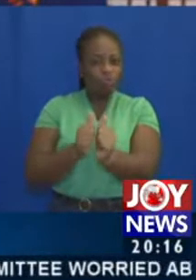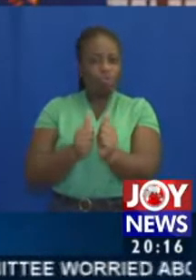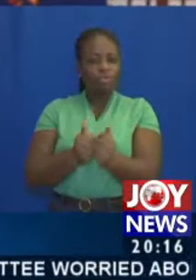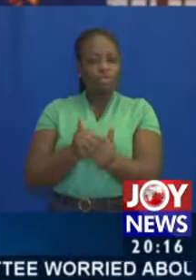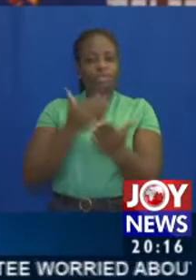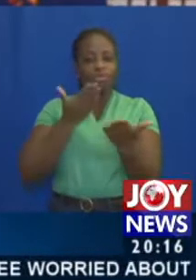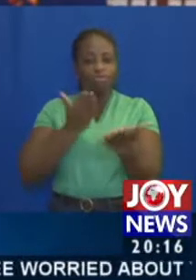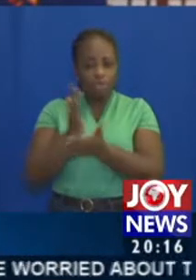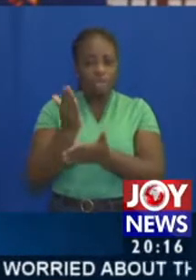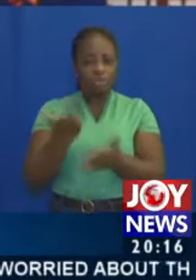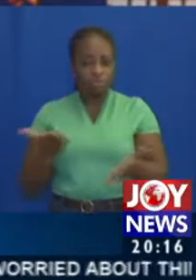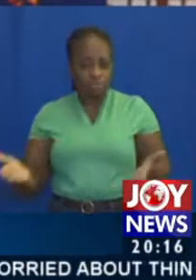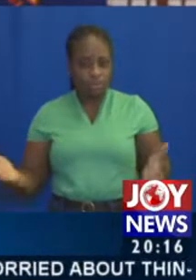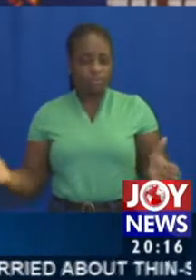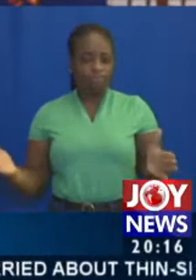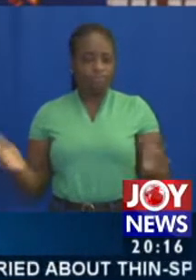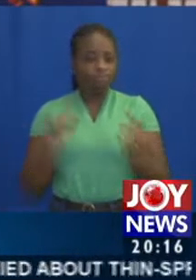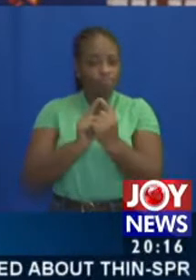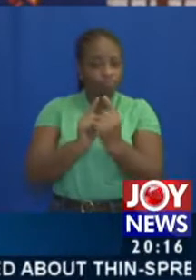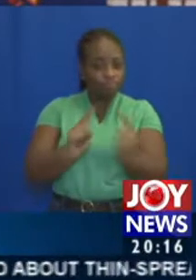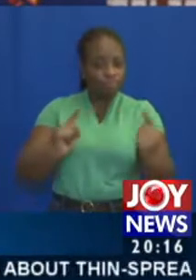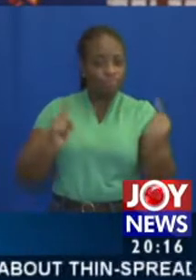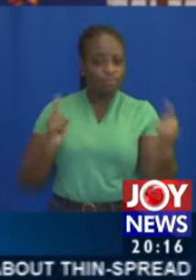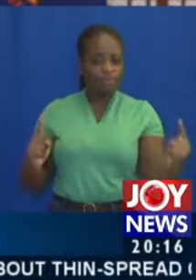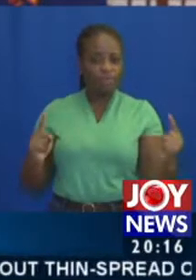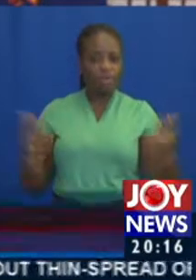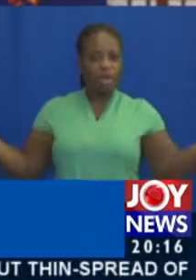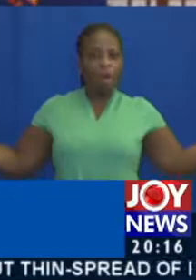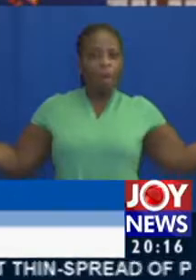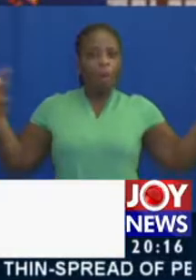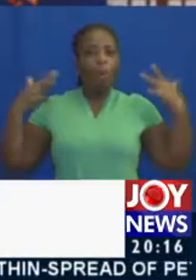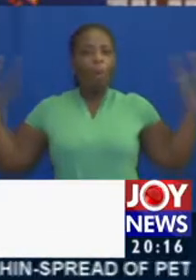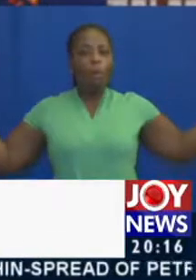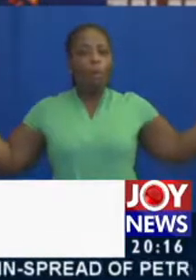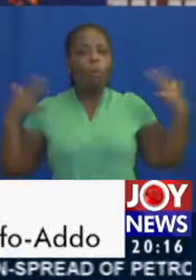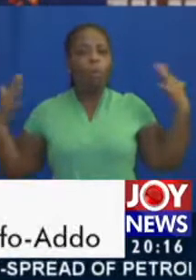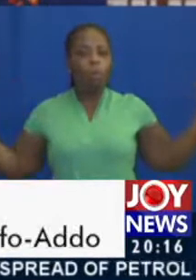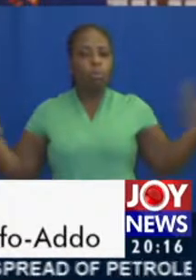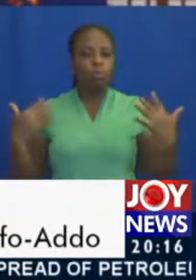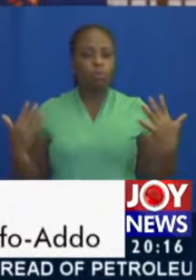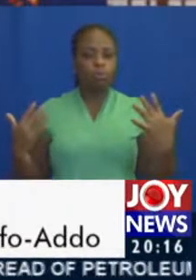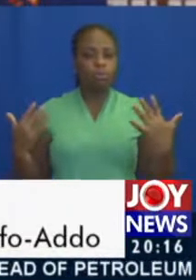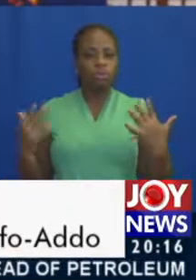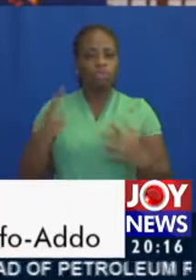participants, fresh air ventilation of the premises, and a two-hour